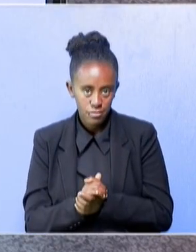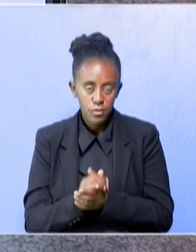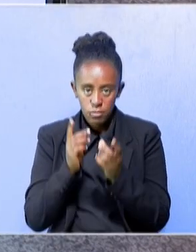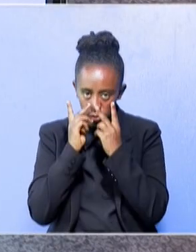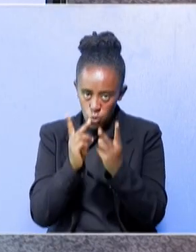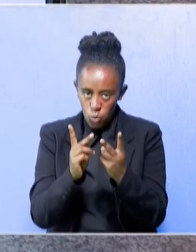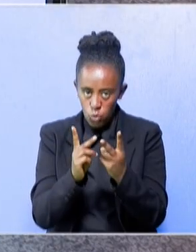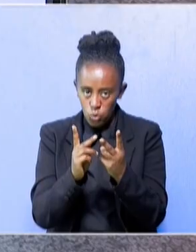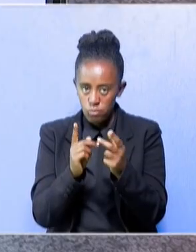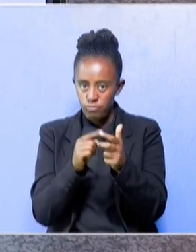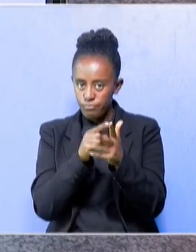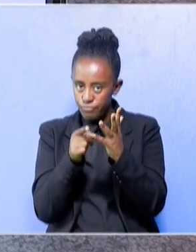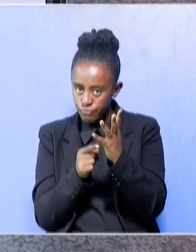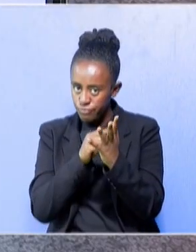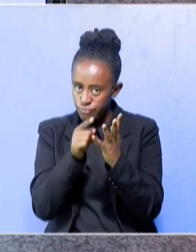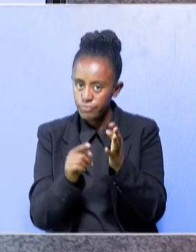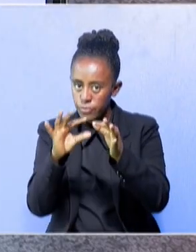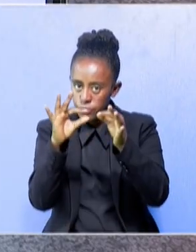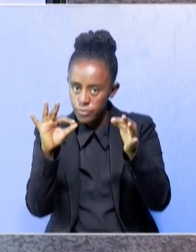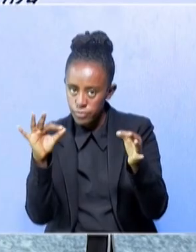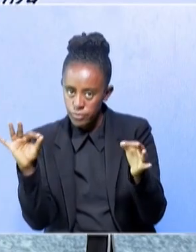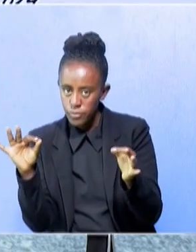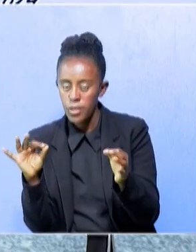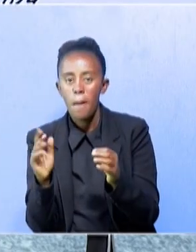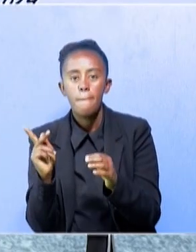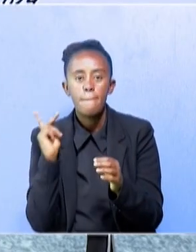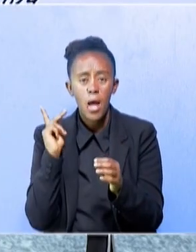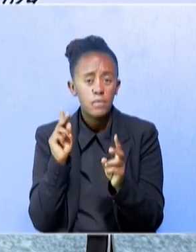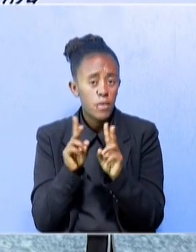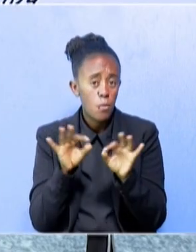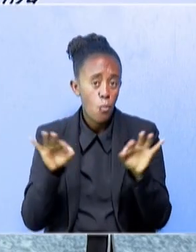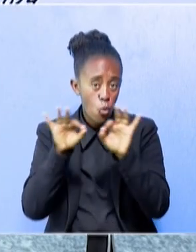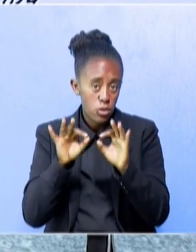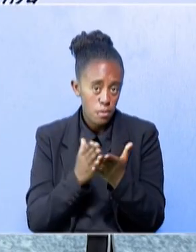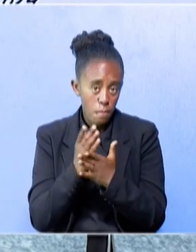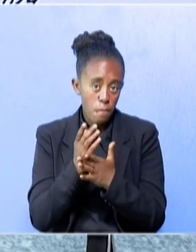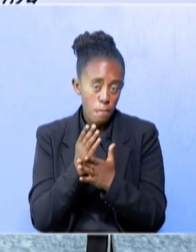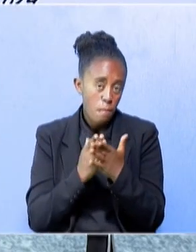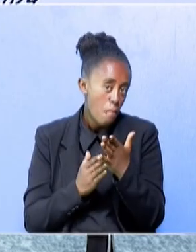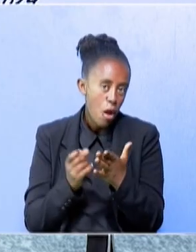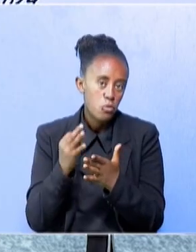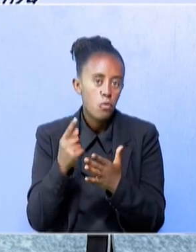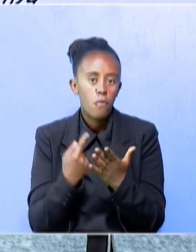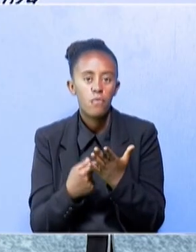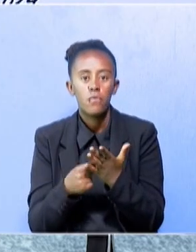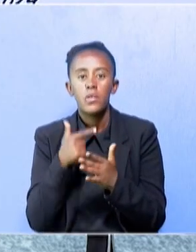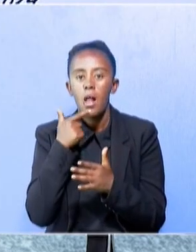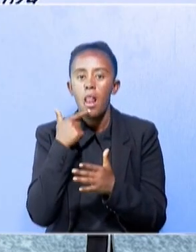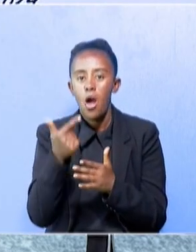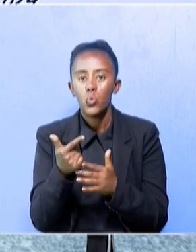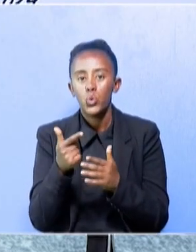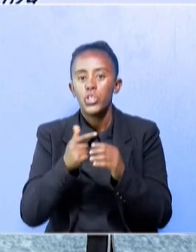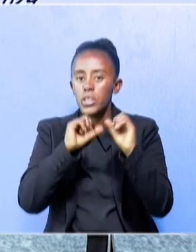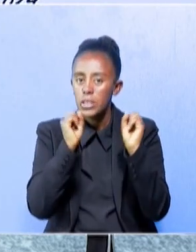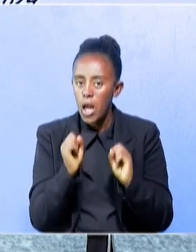now, when it comes to these sentences, you see, past is a very important part of the language structure in